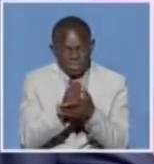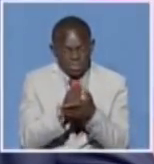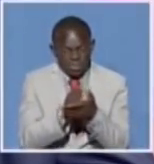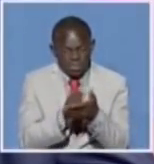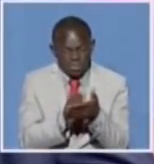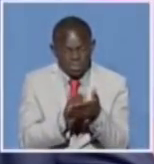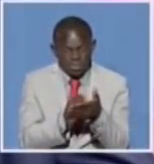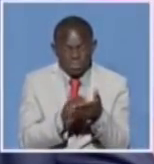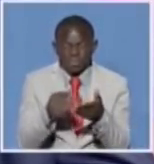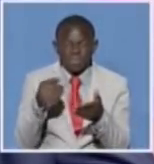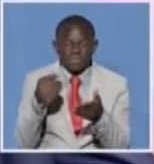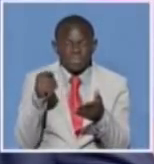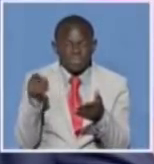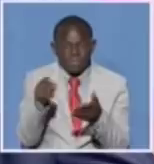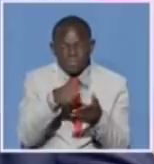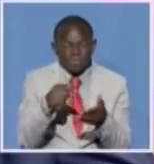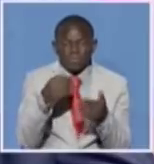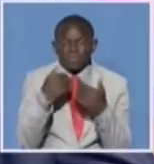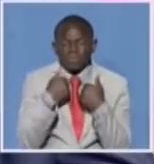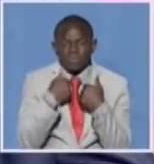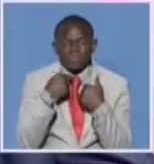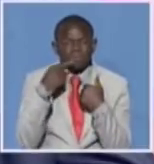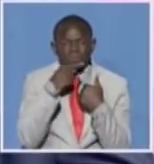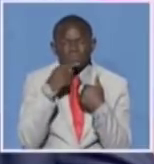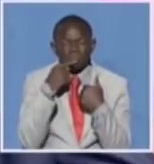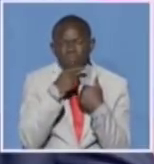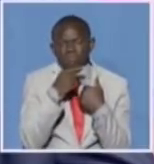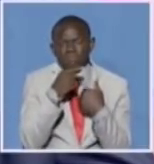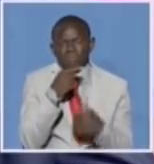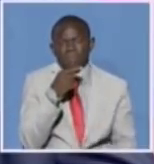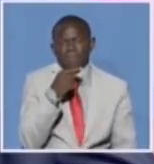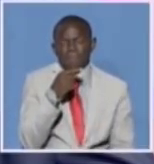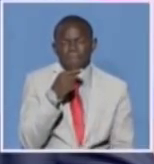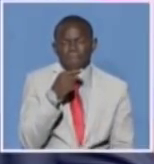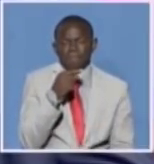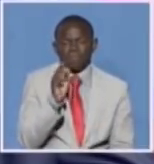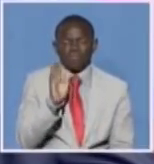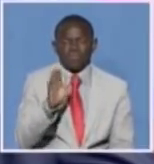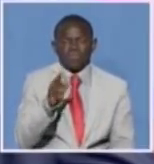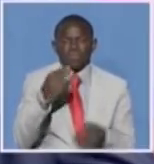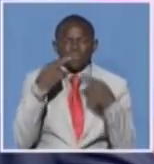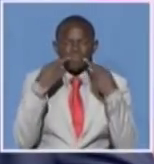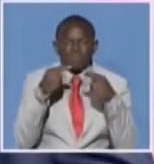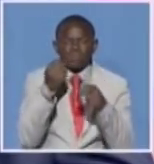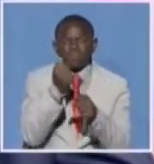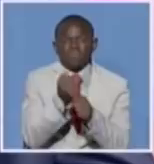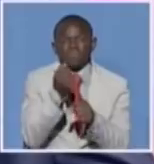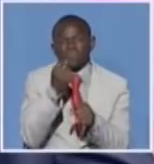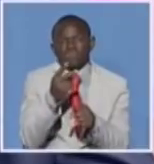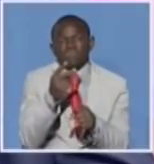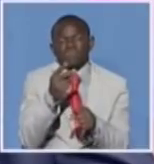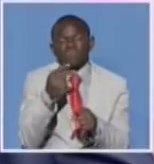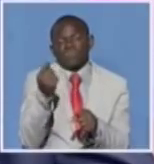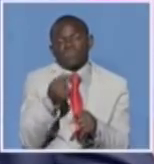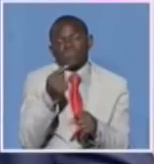were presenting materials that were not legal or legally obtained, as it were. And therefore, this is a continuing